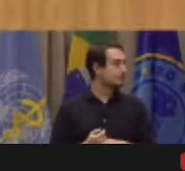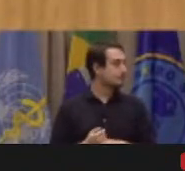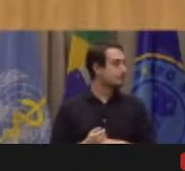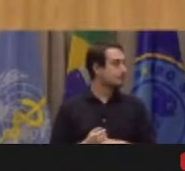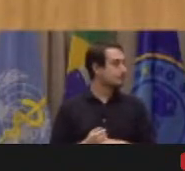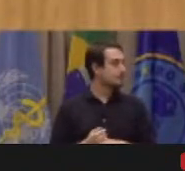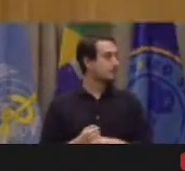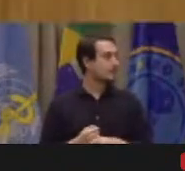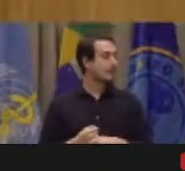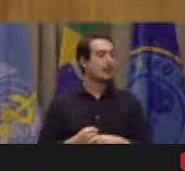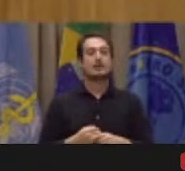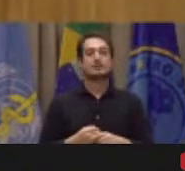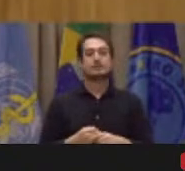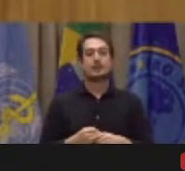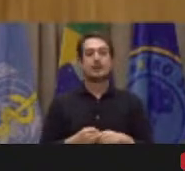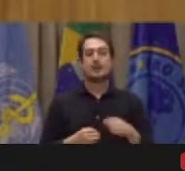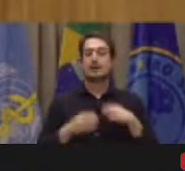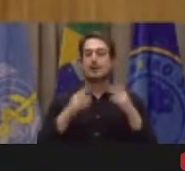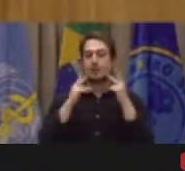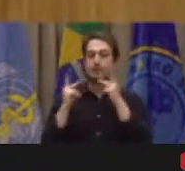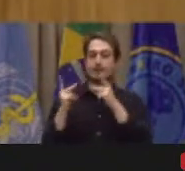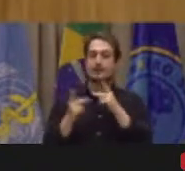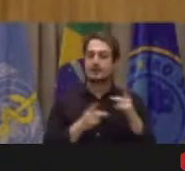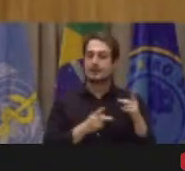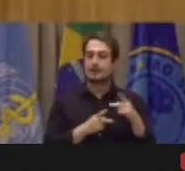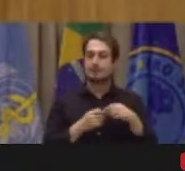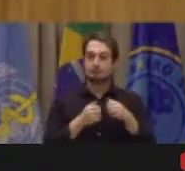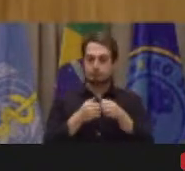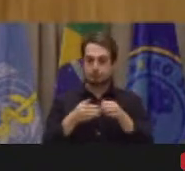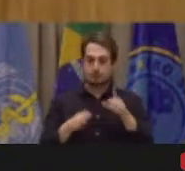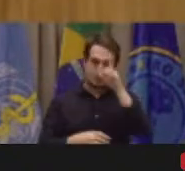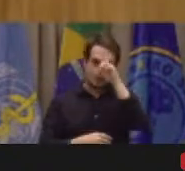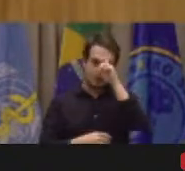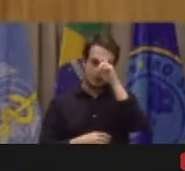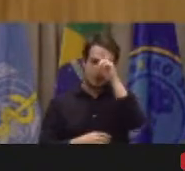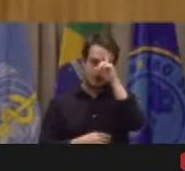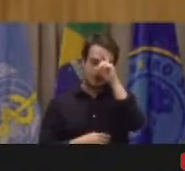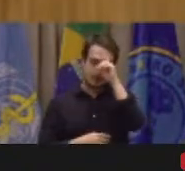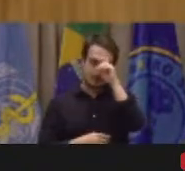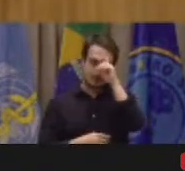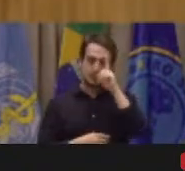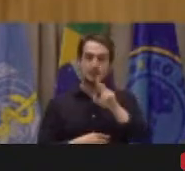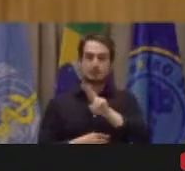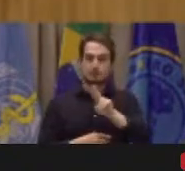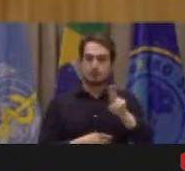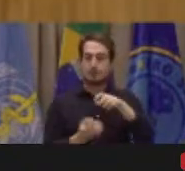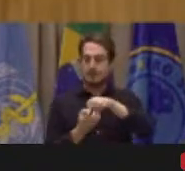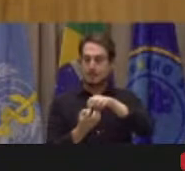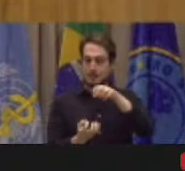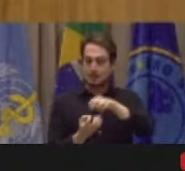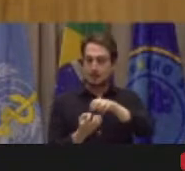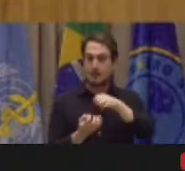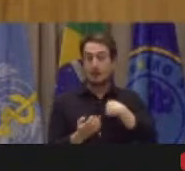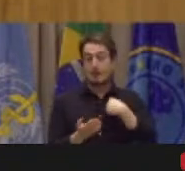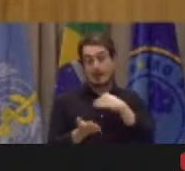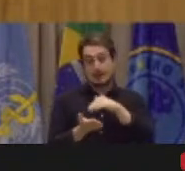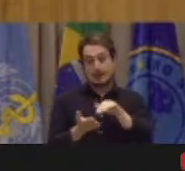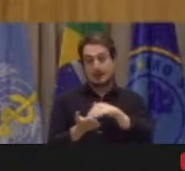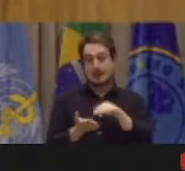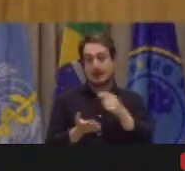I forgot to say how happy I am with the Hospital Eduardo Campos that was inaugurated that one day for the senior